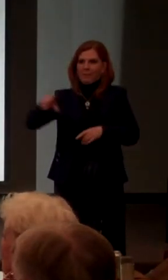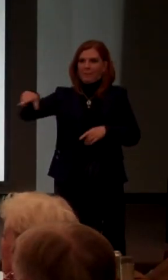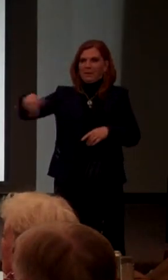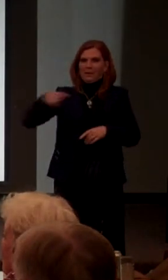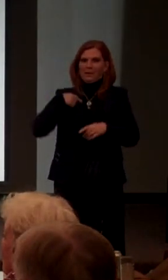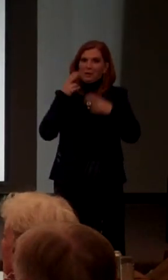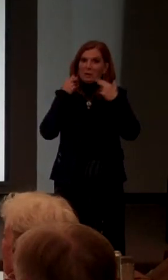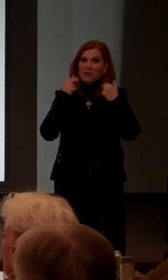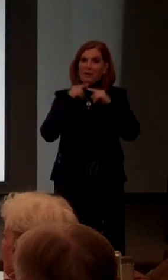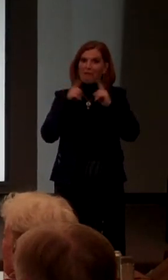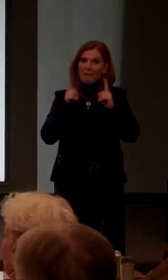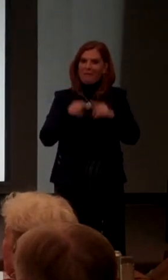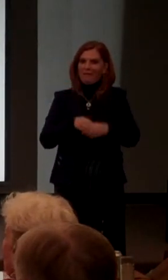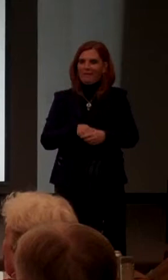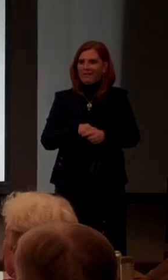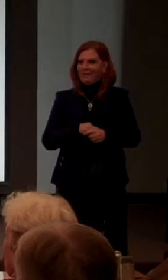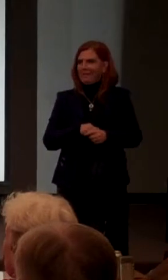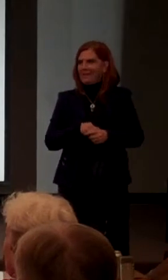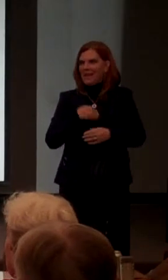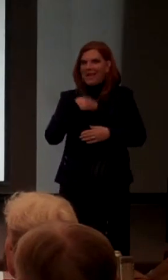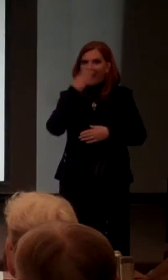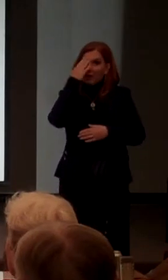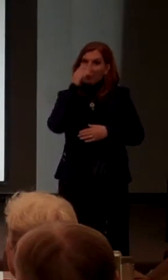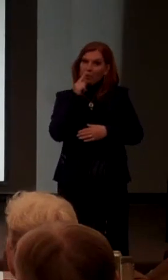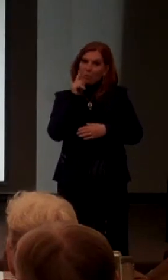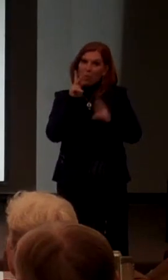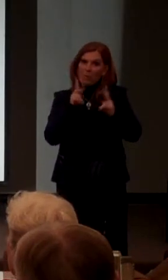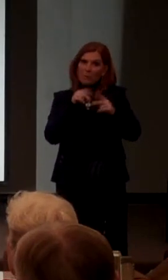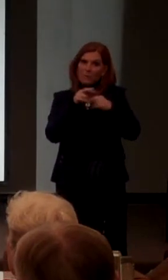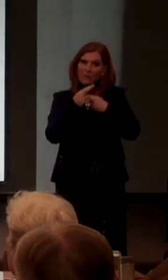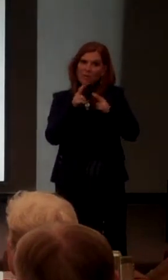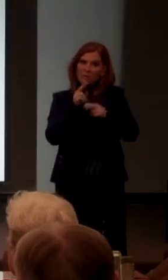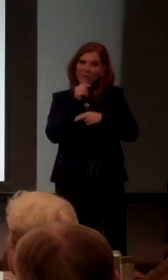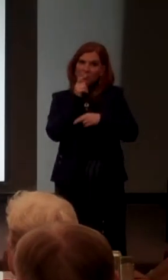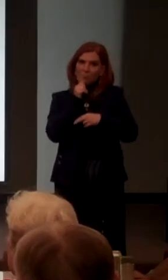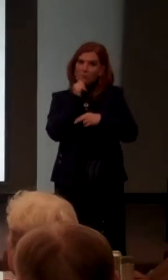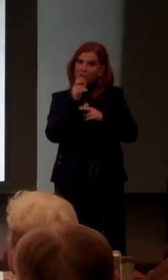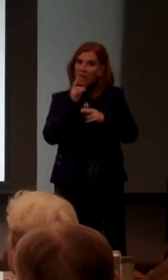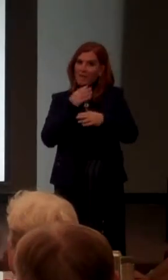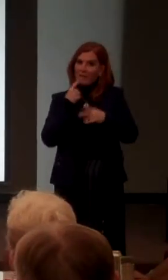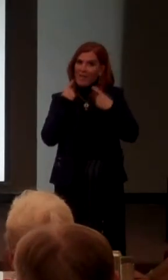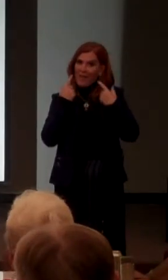You laugh. I know there's one person in this room who's not laughing.